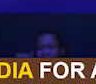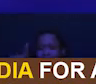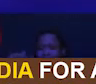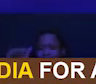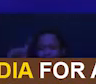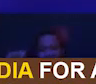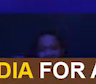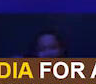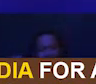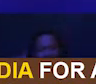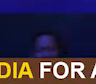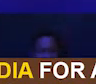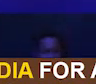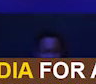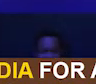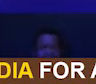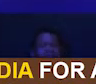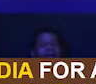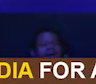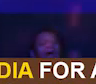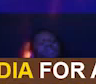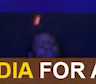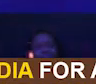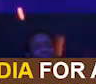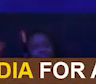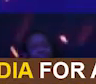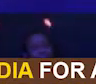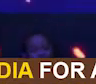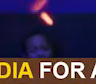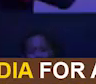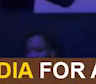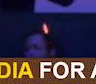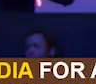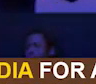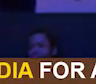question. Which one do you want me to release to